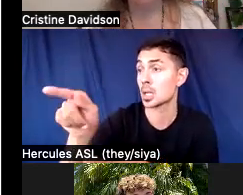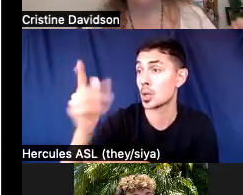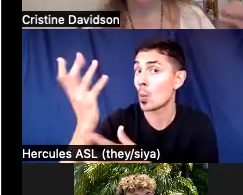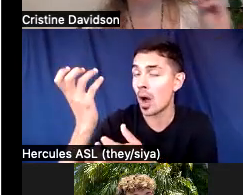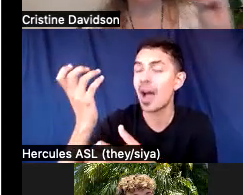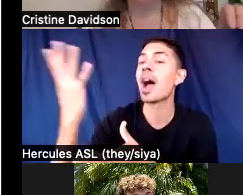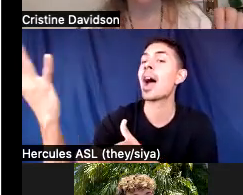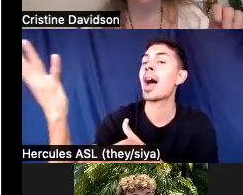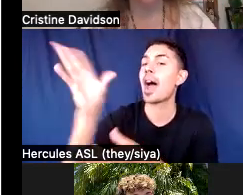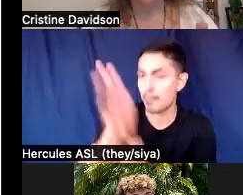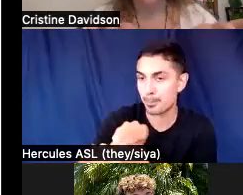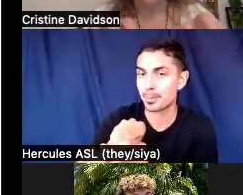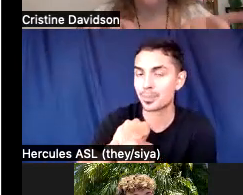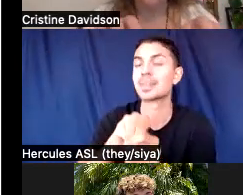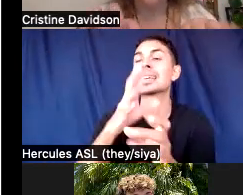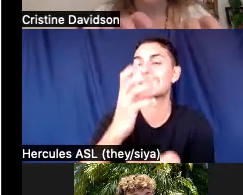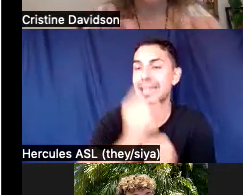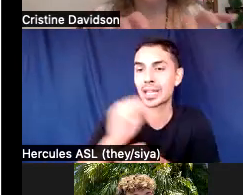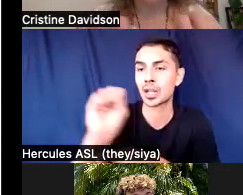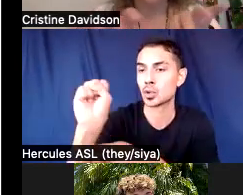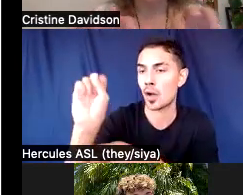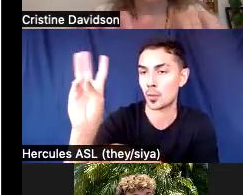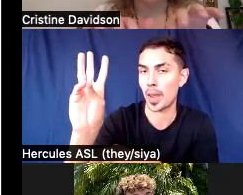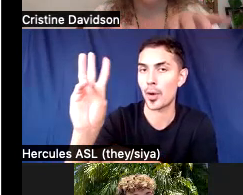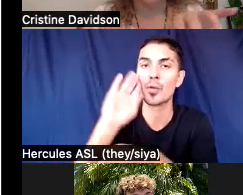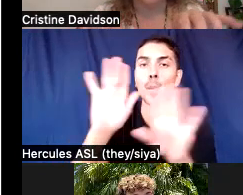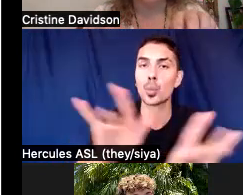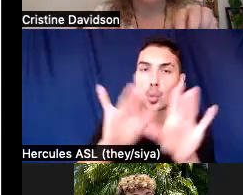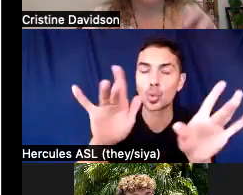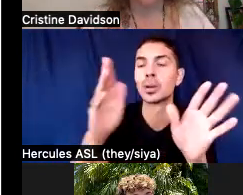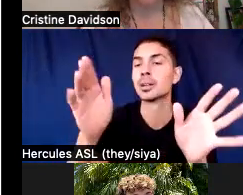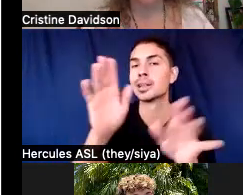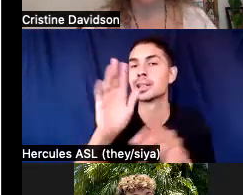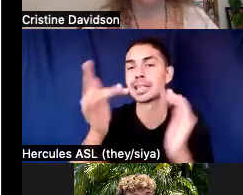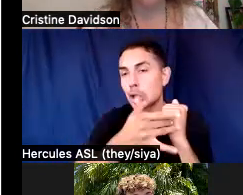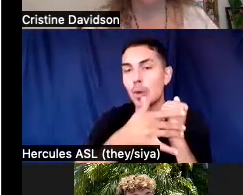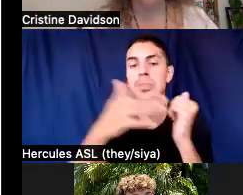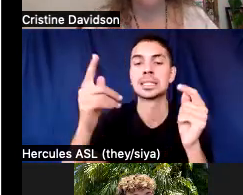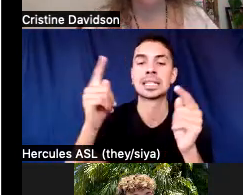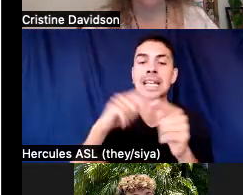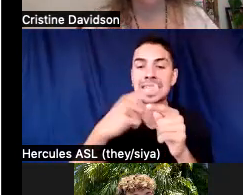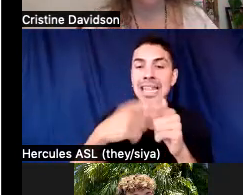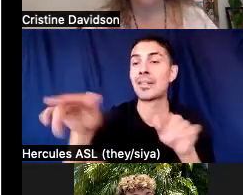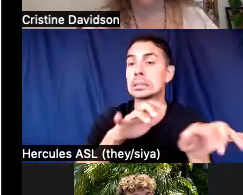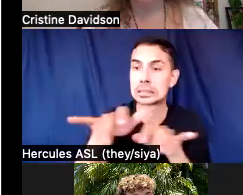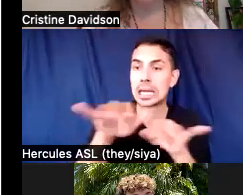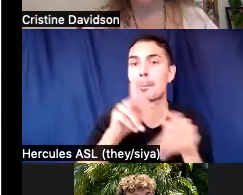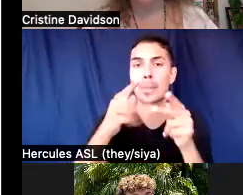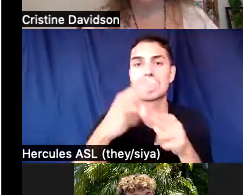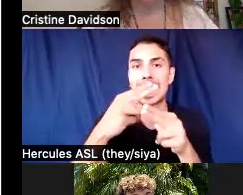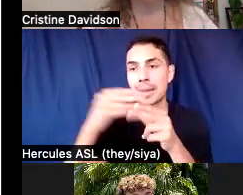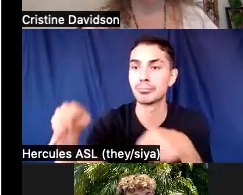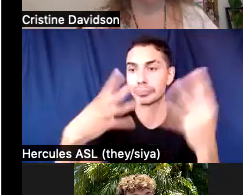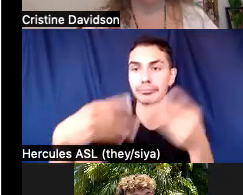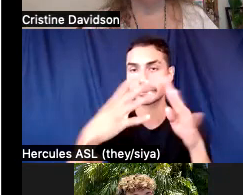the software to be able to go into the computer and type people's names in, right? That's really what it boils down to.